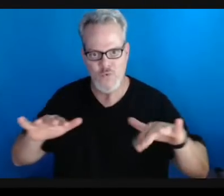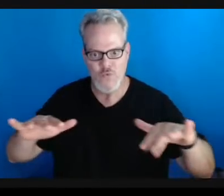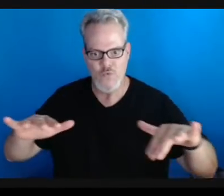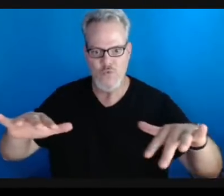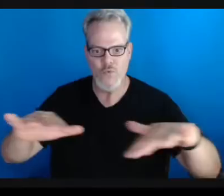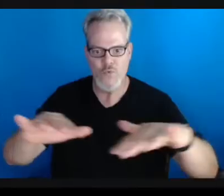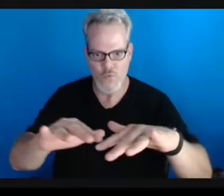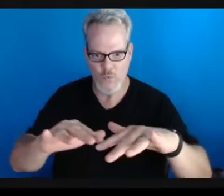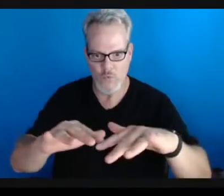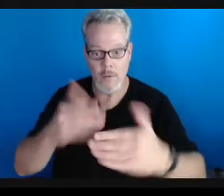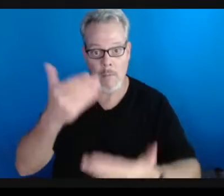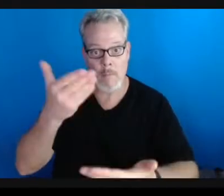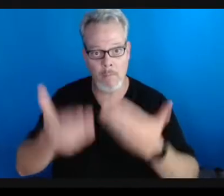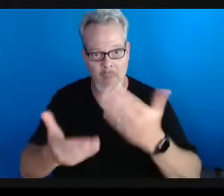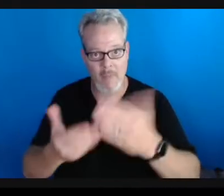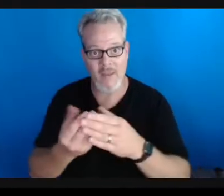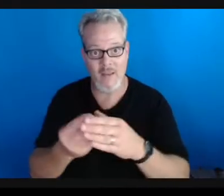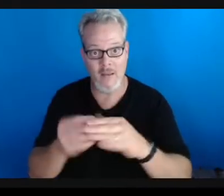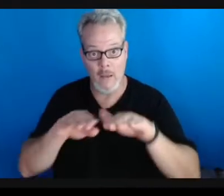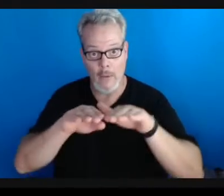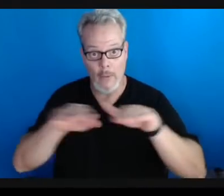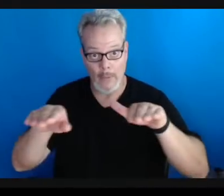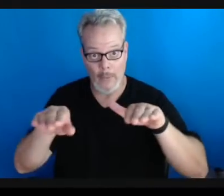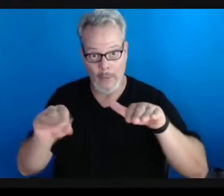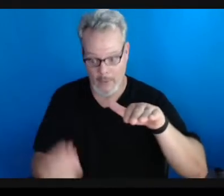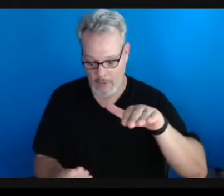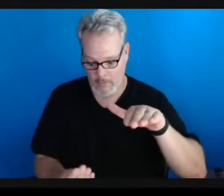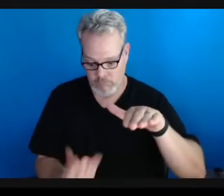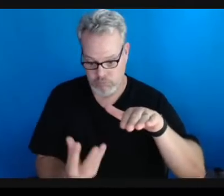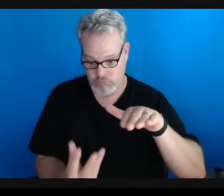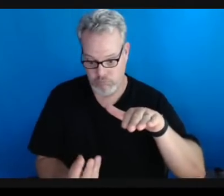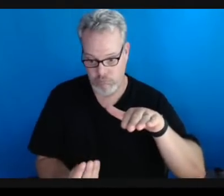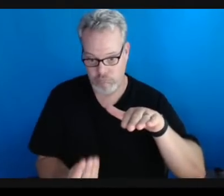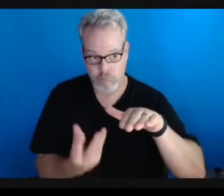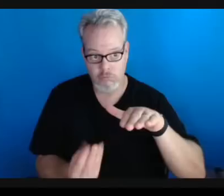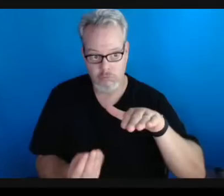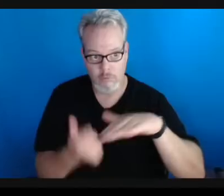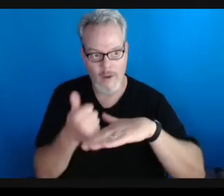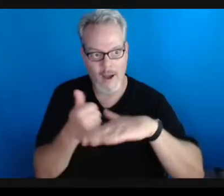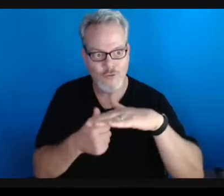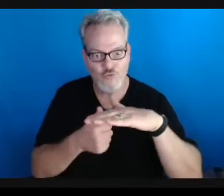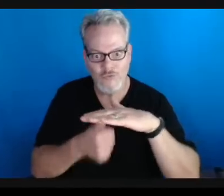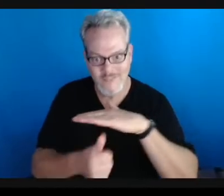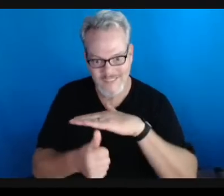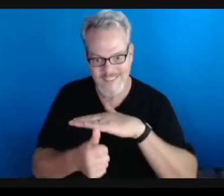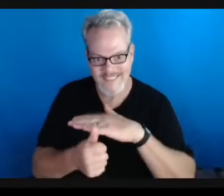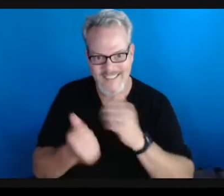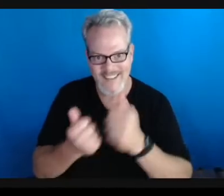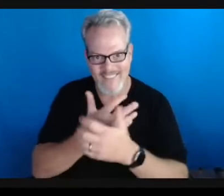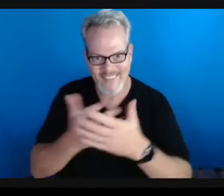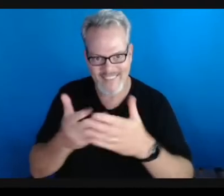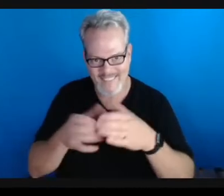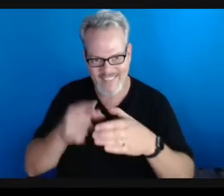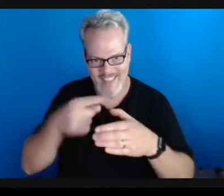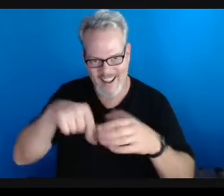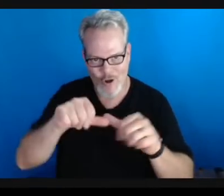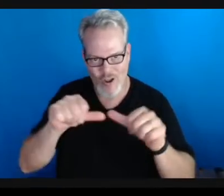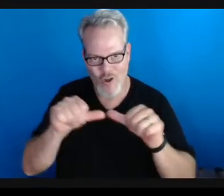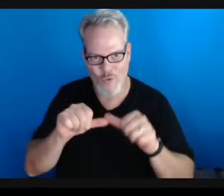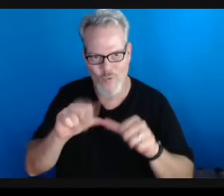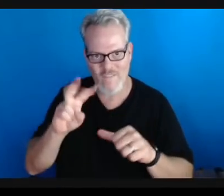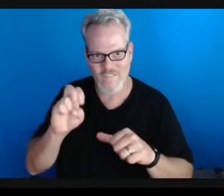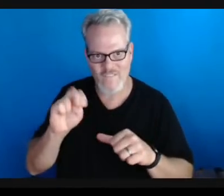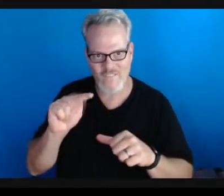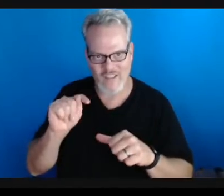well. It could also be injecting beneath from way further over. I believe that's happening as well underneath all of this from the vent area all